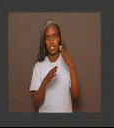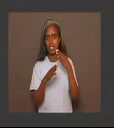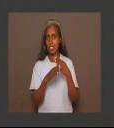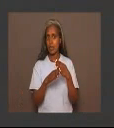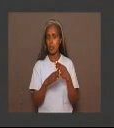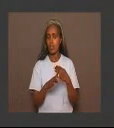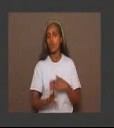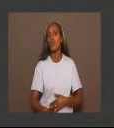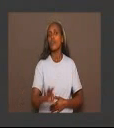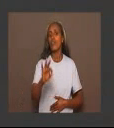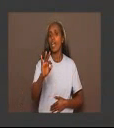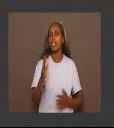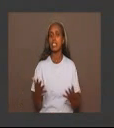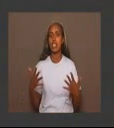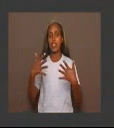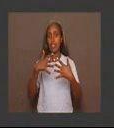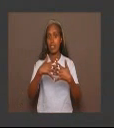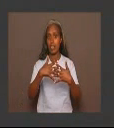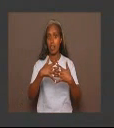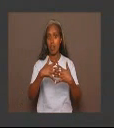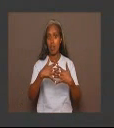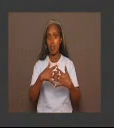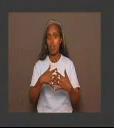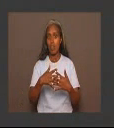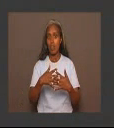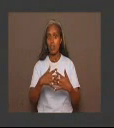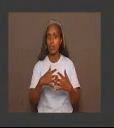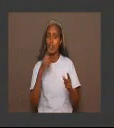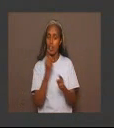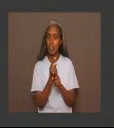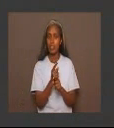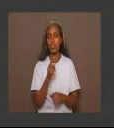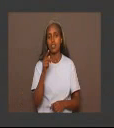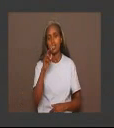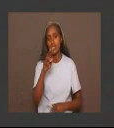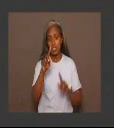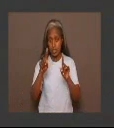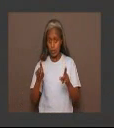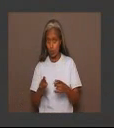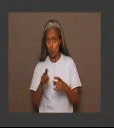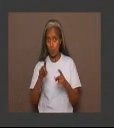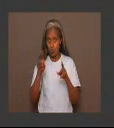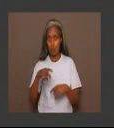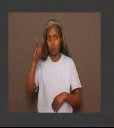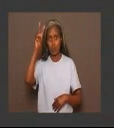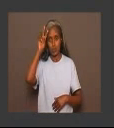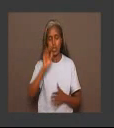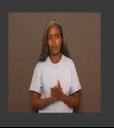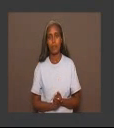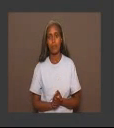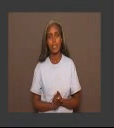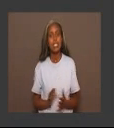to find the integral and write it in square brackets.